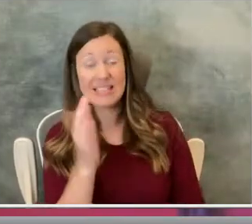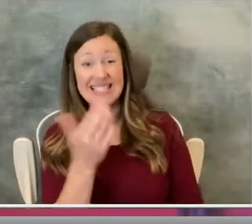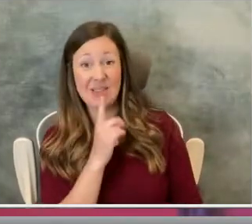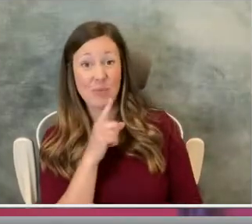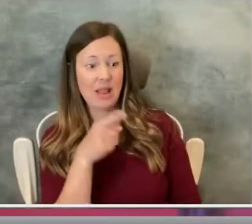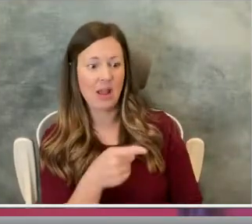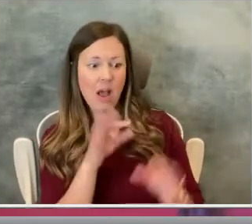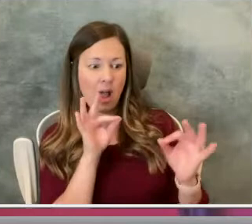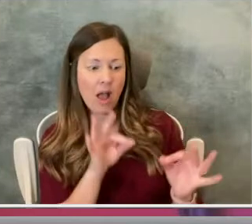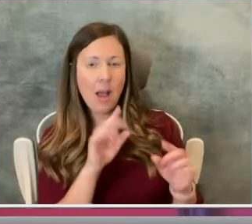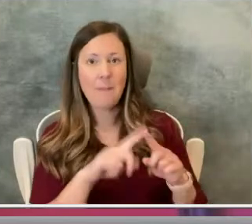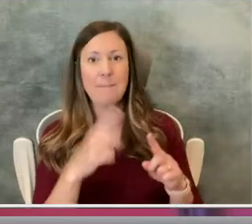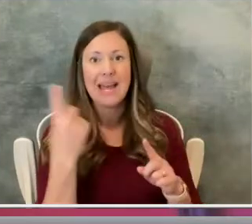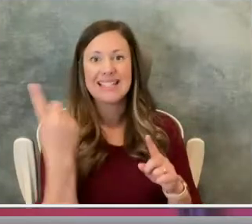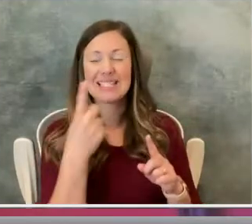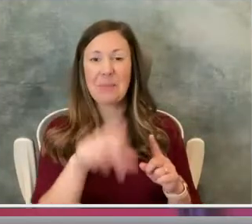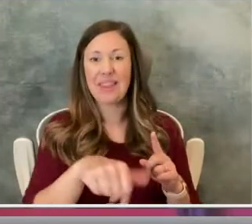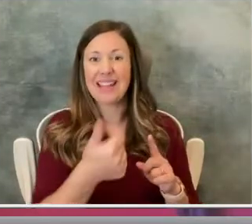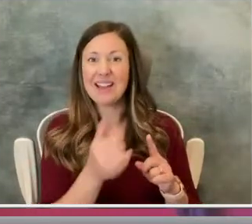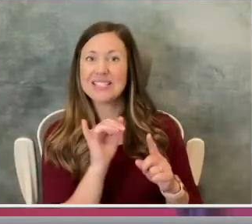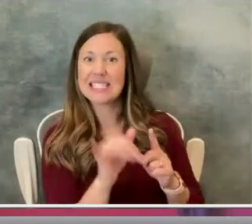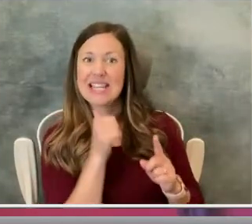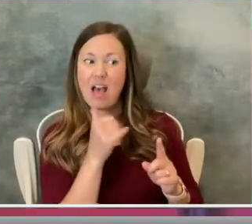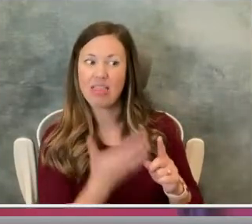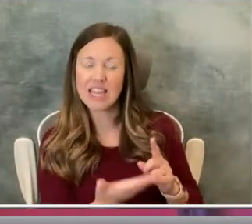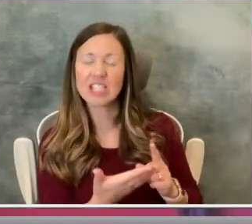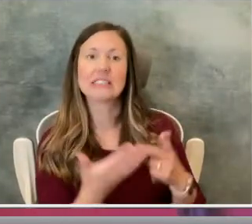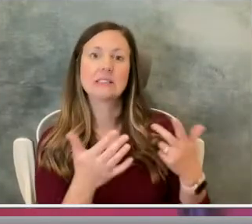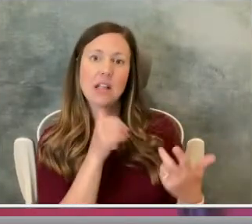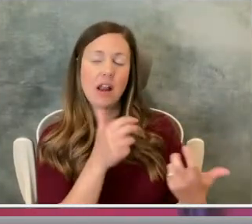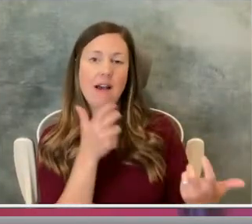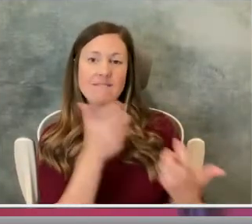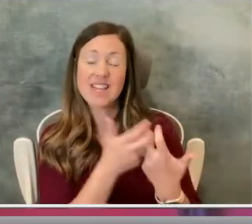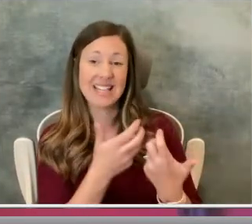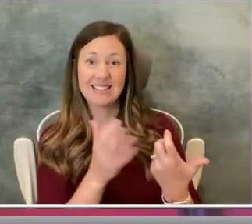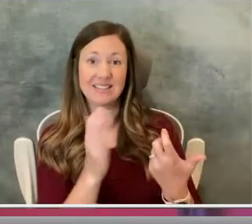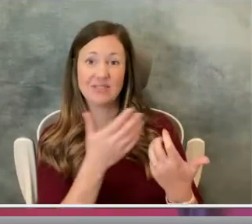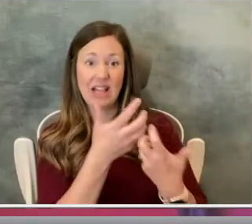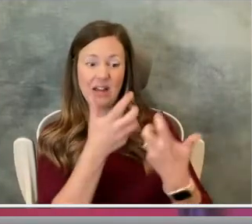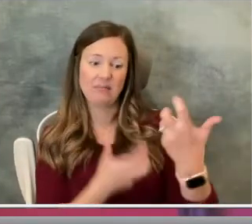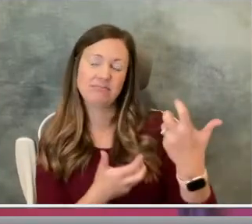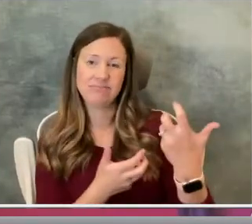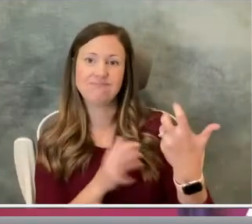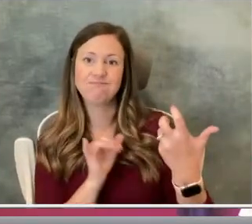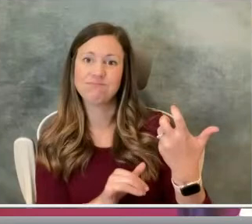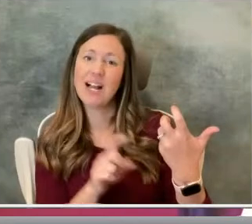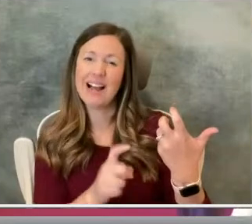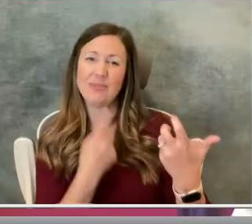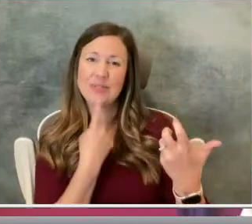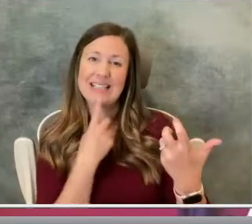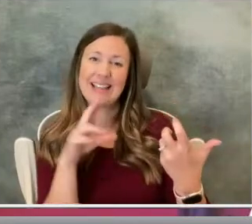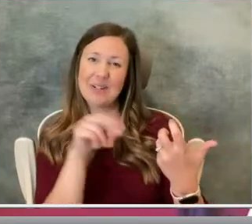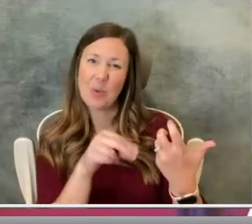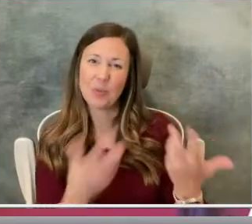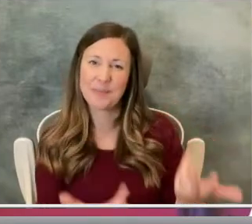it doesn't fit the sort of that person, the recipient as well. Yeah.